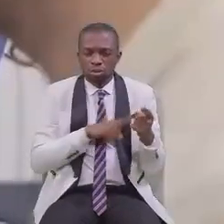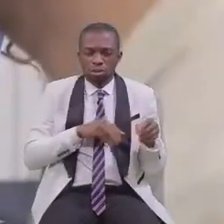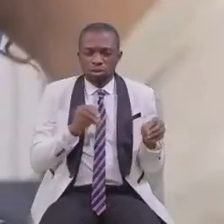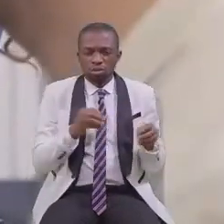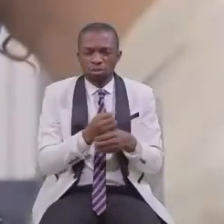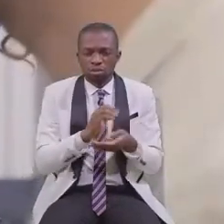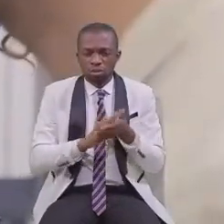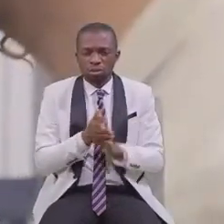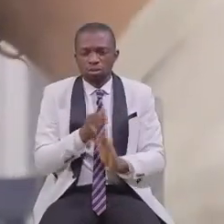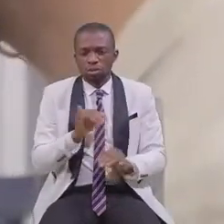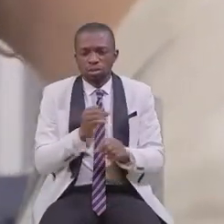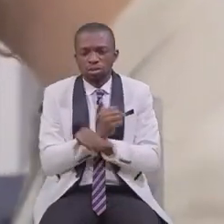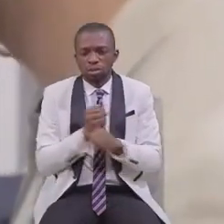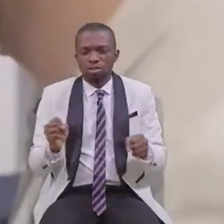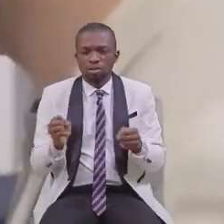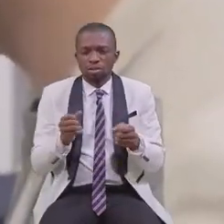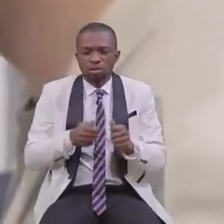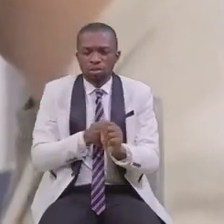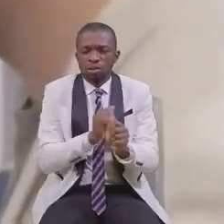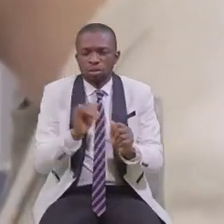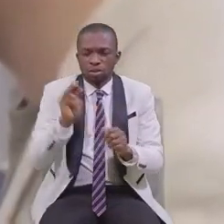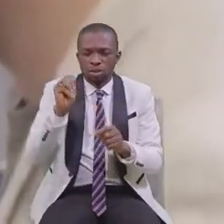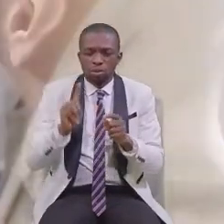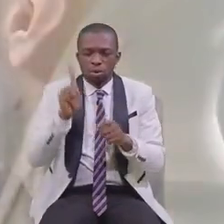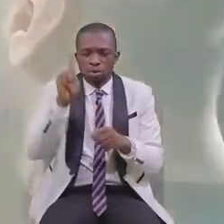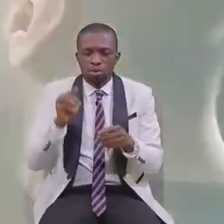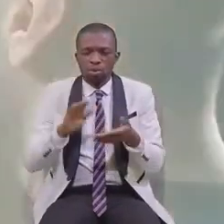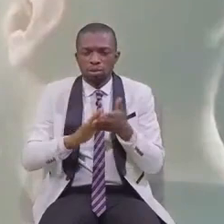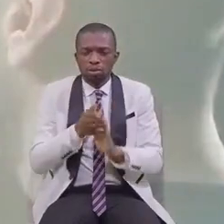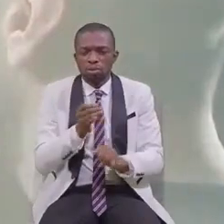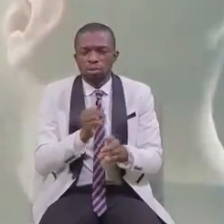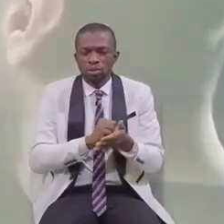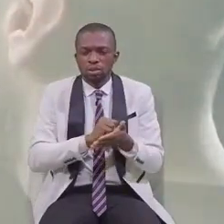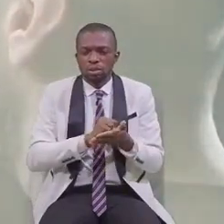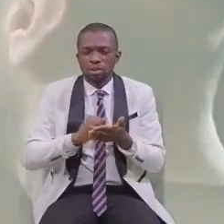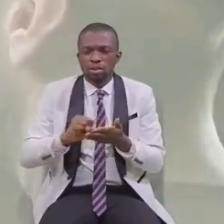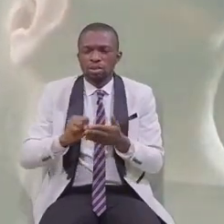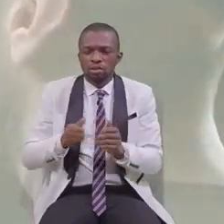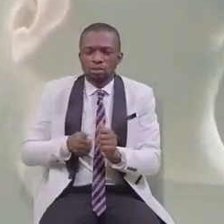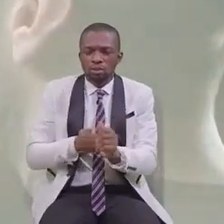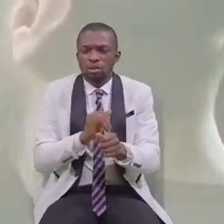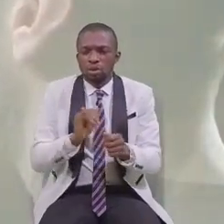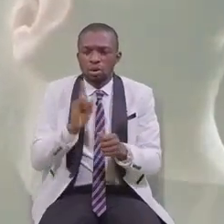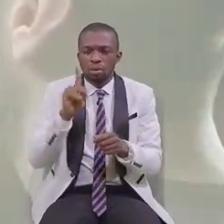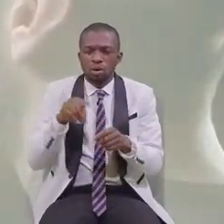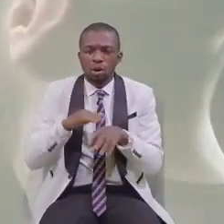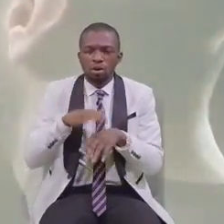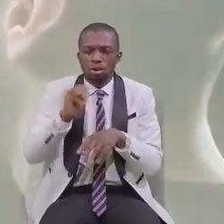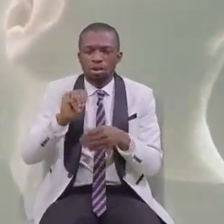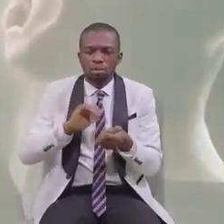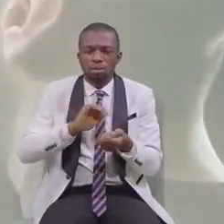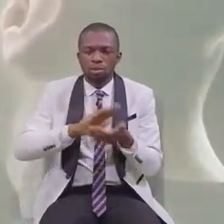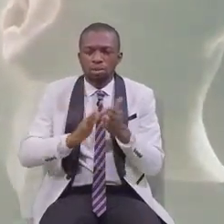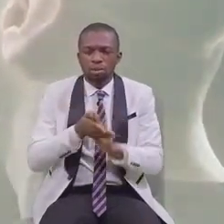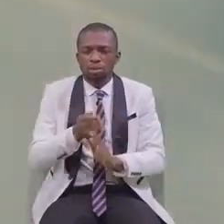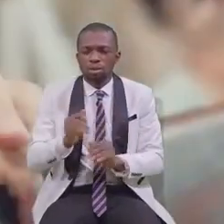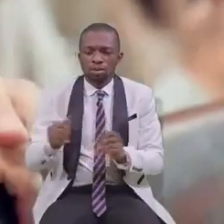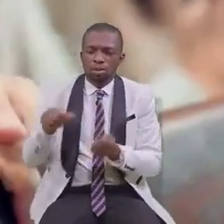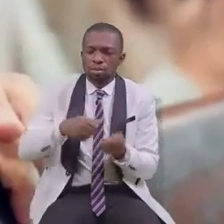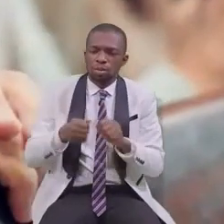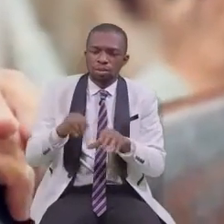follow them up, getting sanctified, and follow up on them and getting baptized in the Holy Ghost. Follow up on